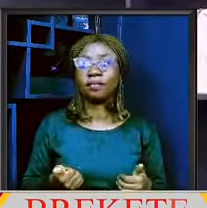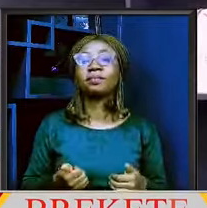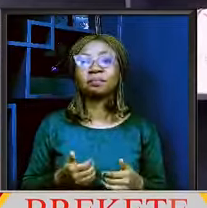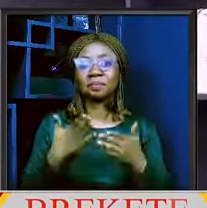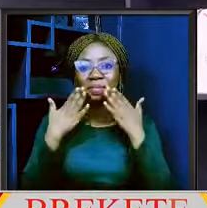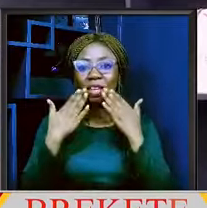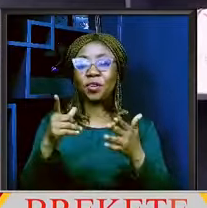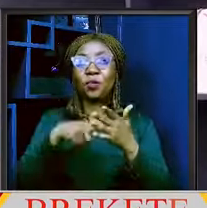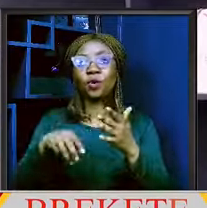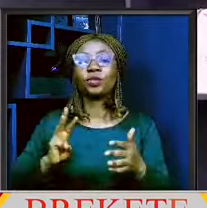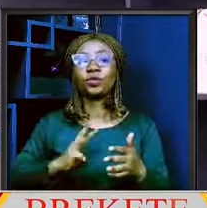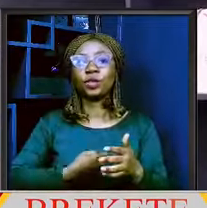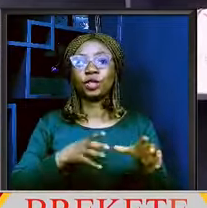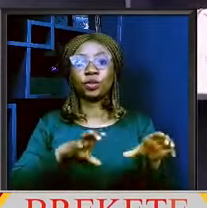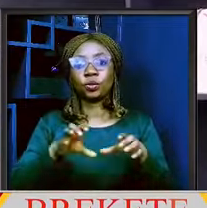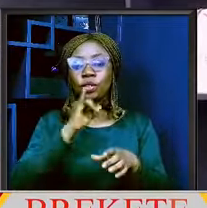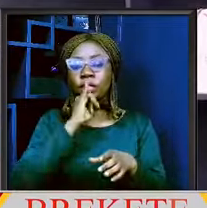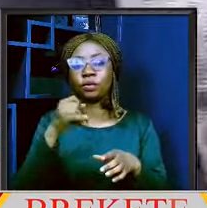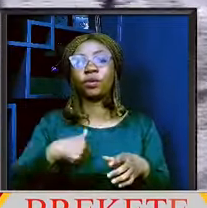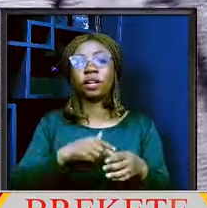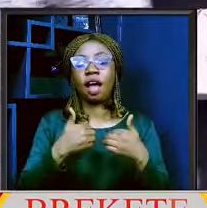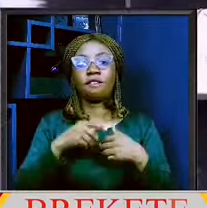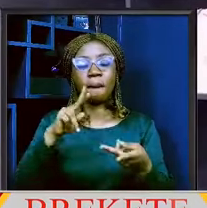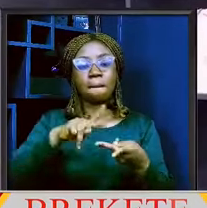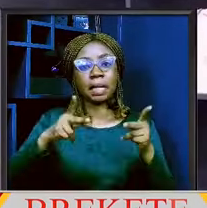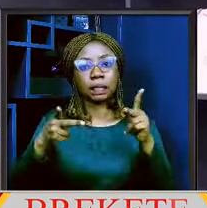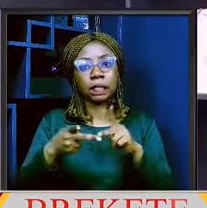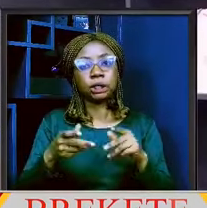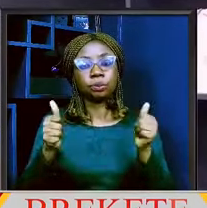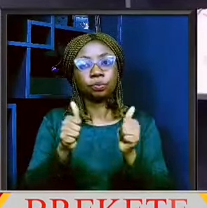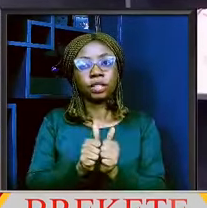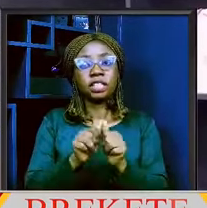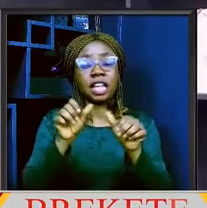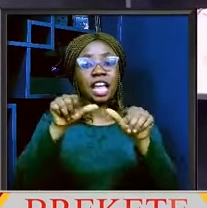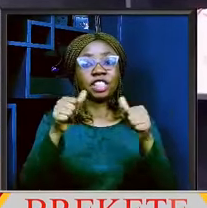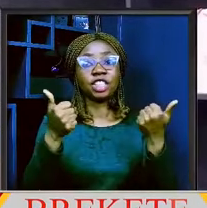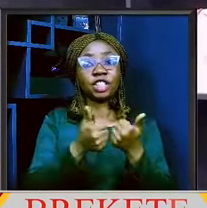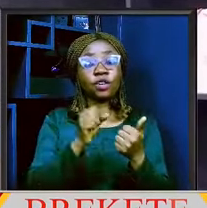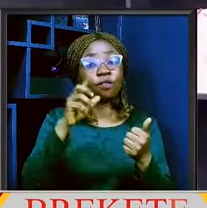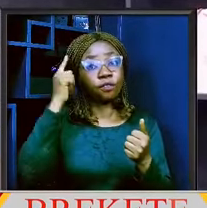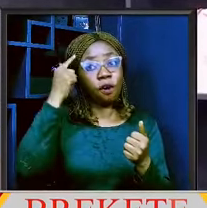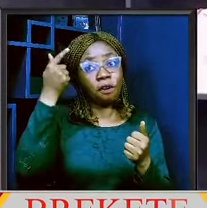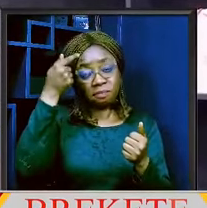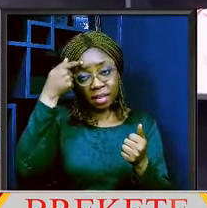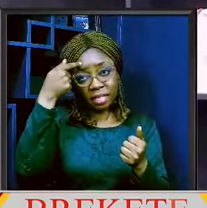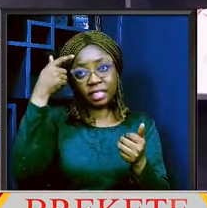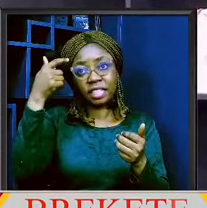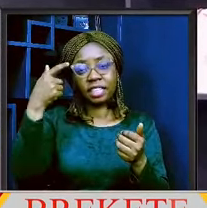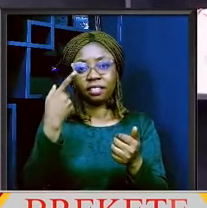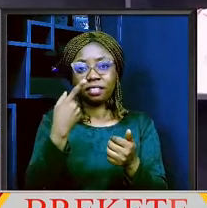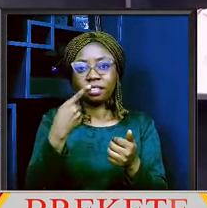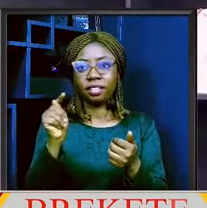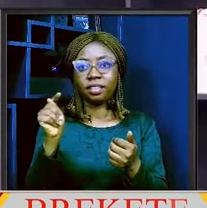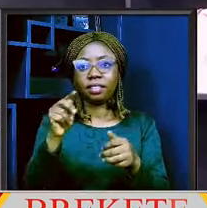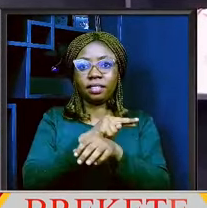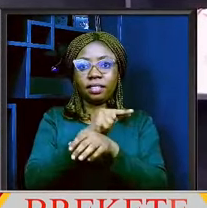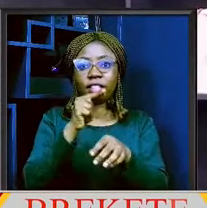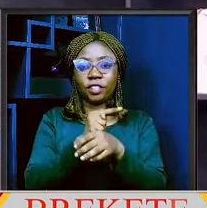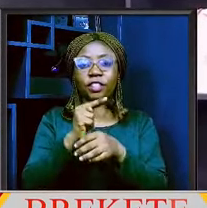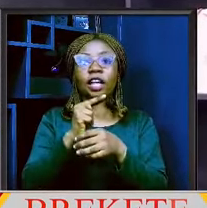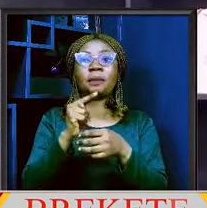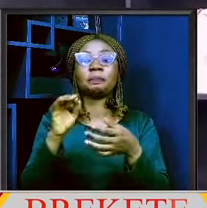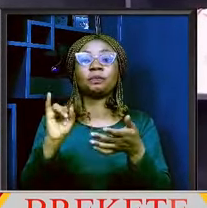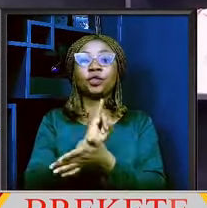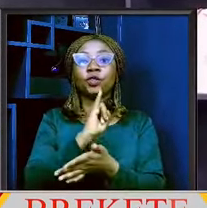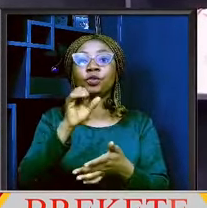we do is we have a partnership with an agency of government, the National Institute